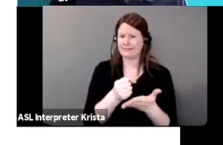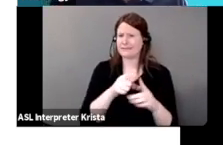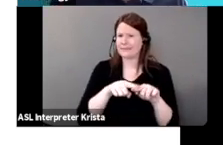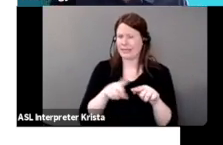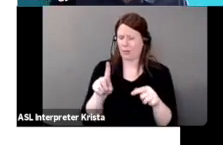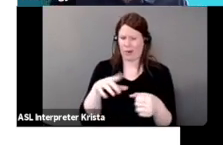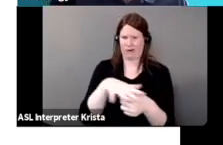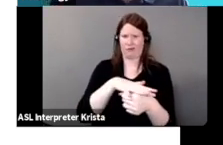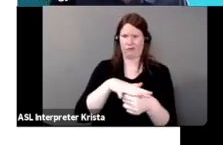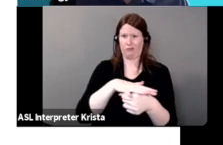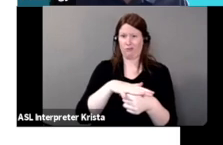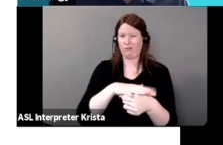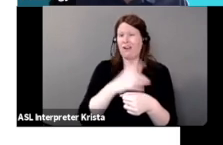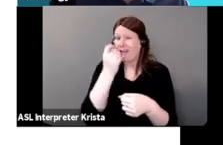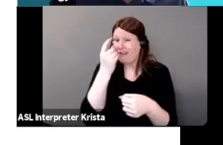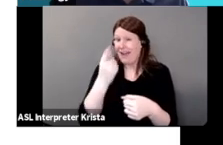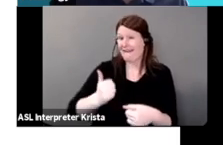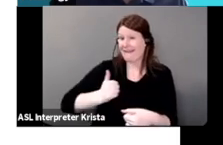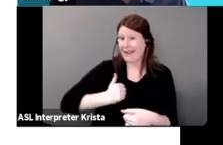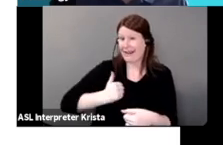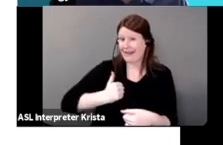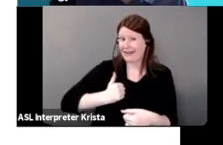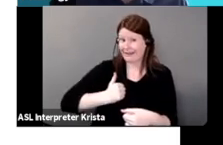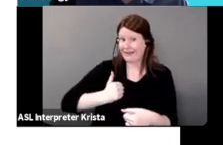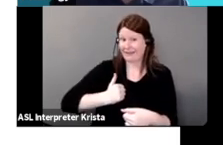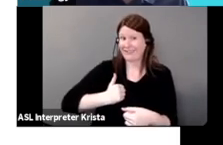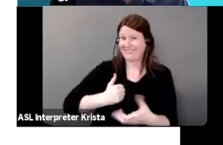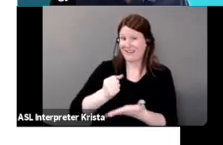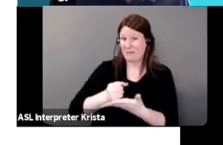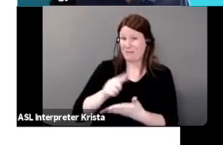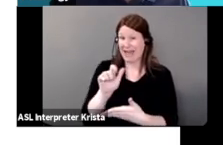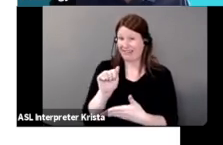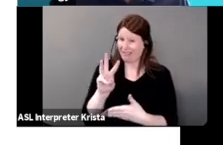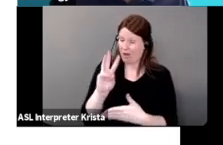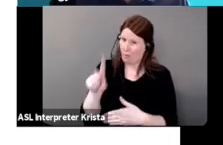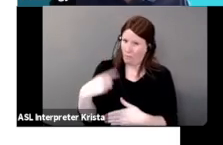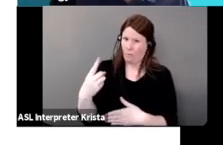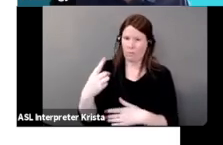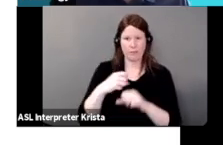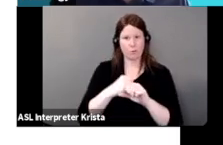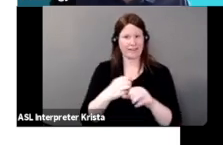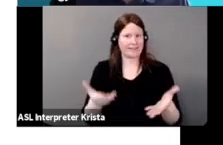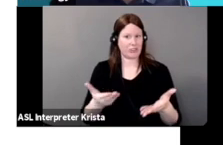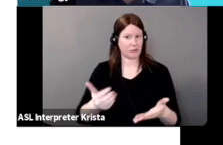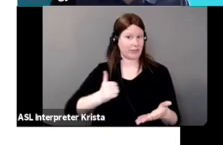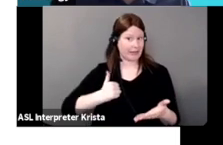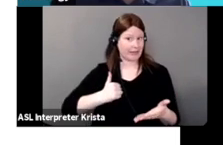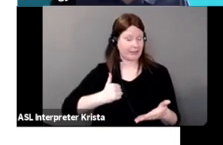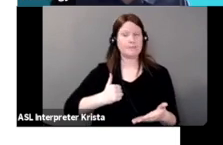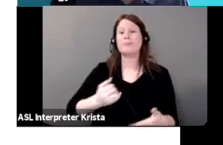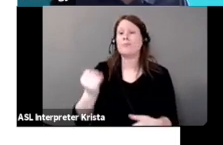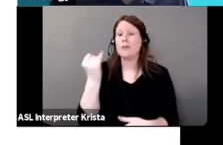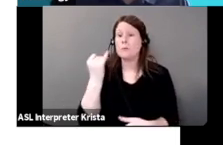rights within Canada under Canadian patent law. If you want to be able to sue someone